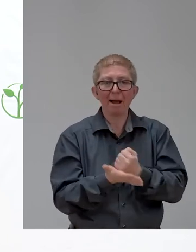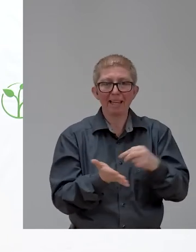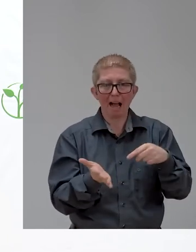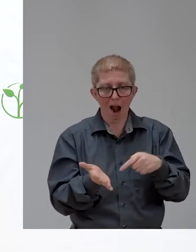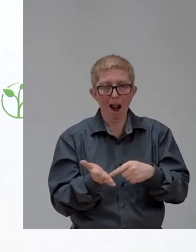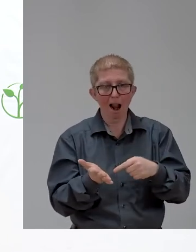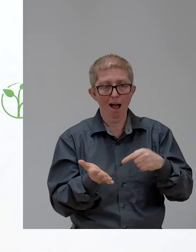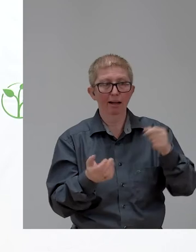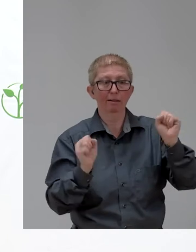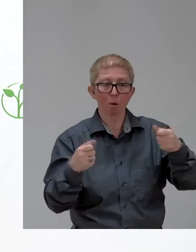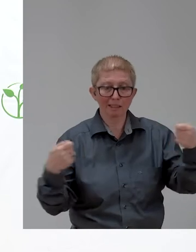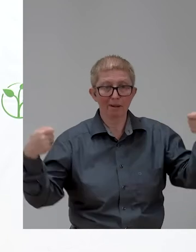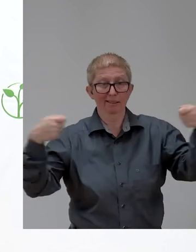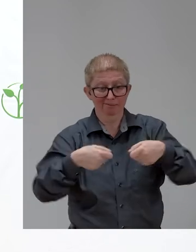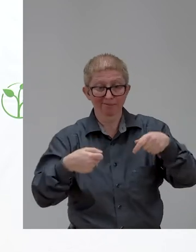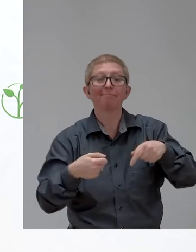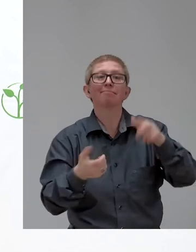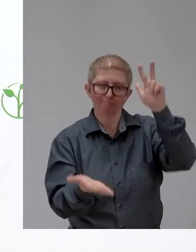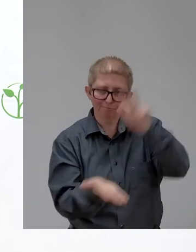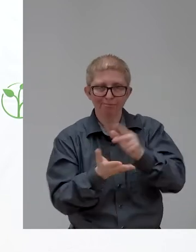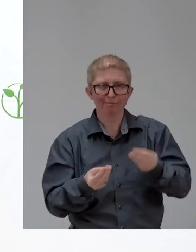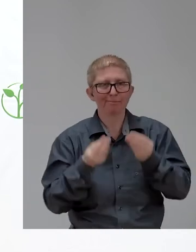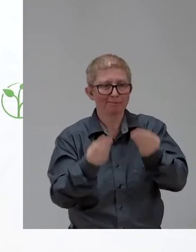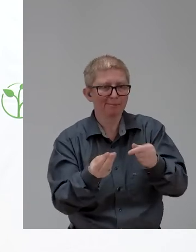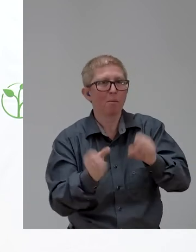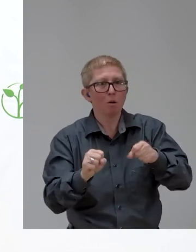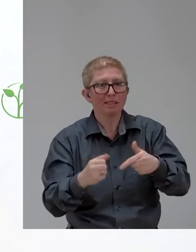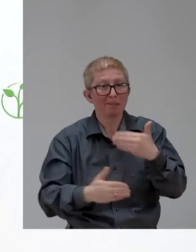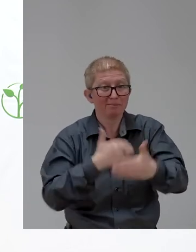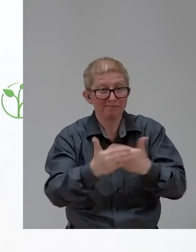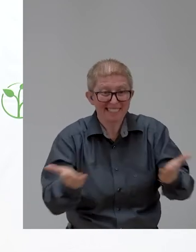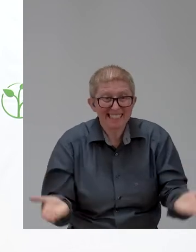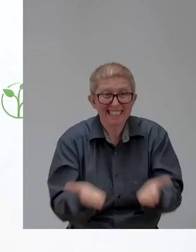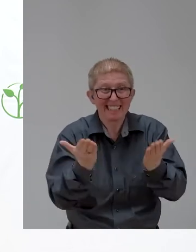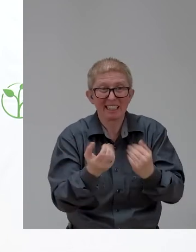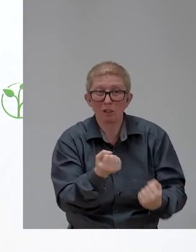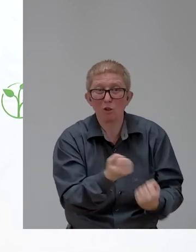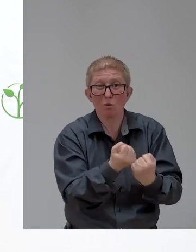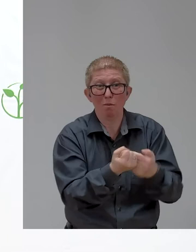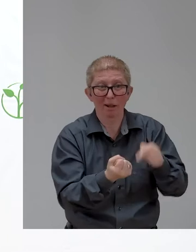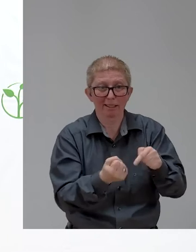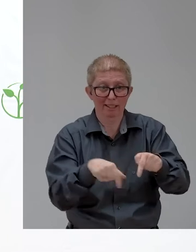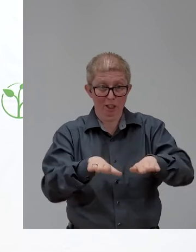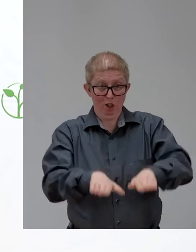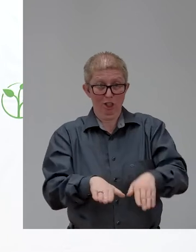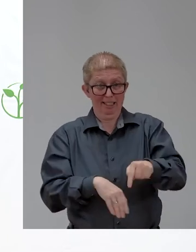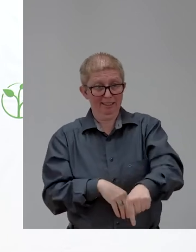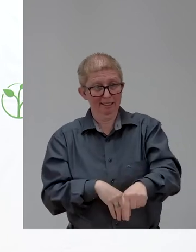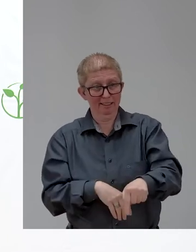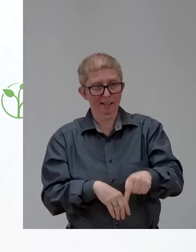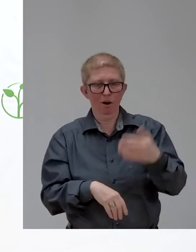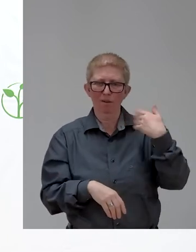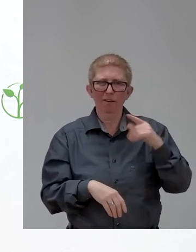to really develop the product further. And instead of being stuck at children with autism, we now have also adults with